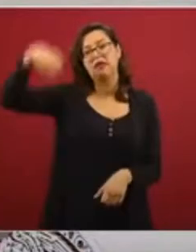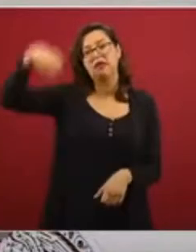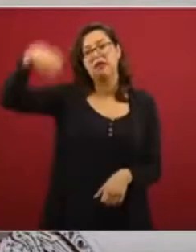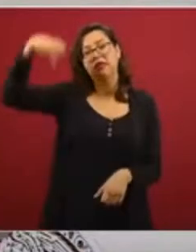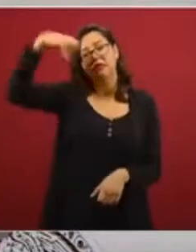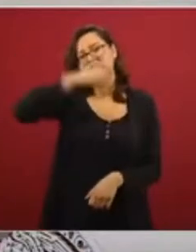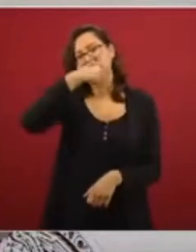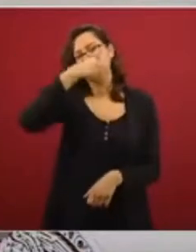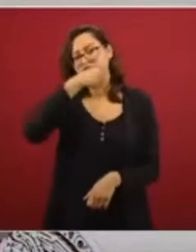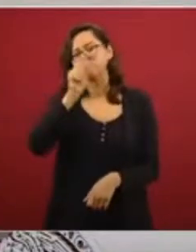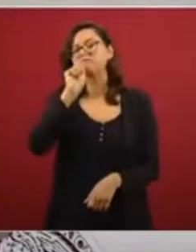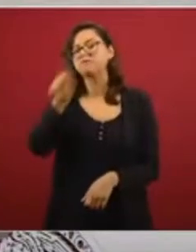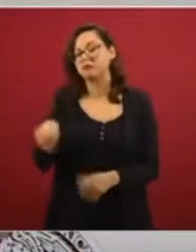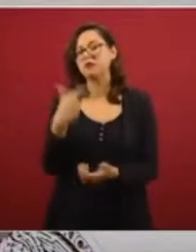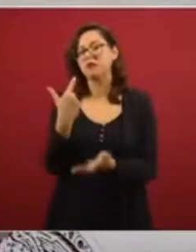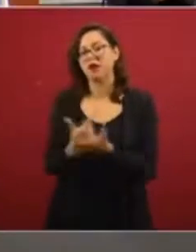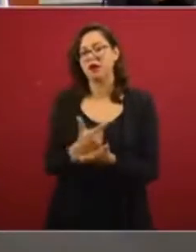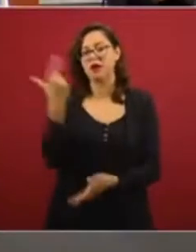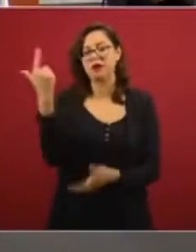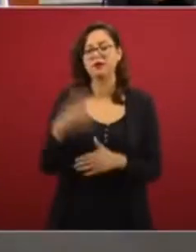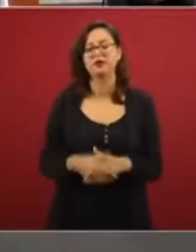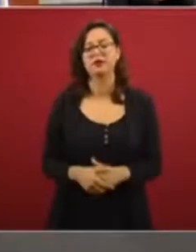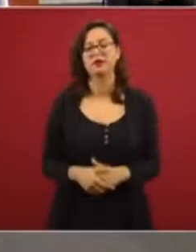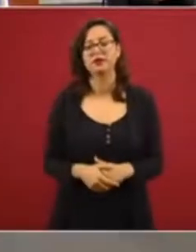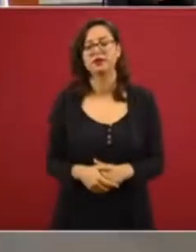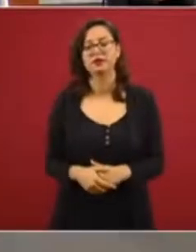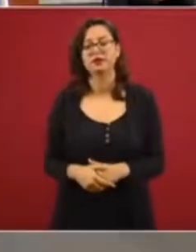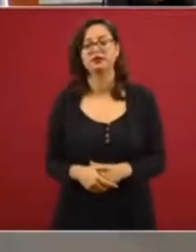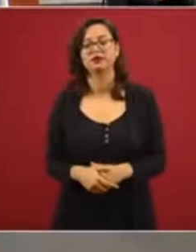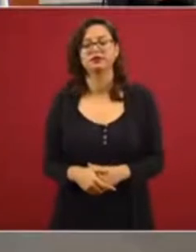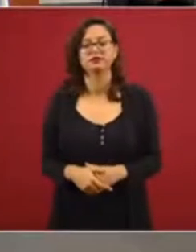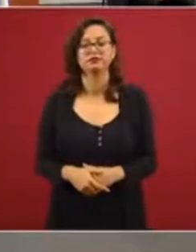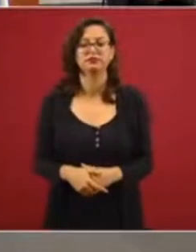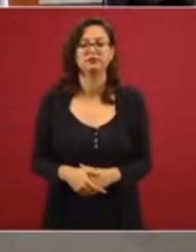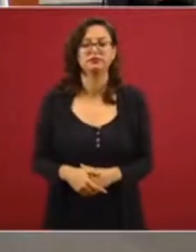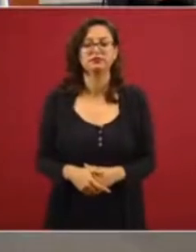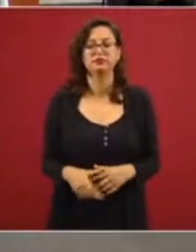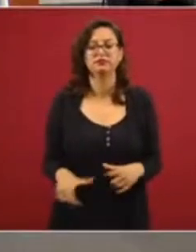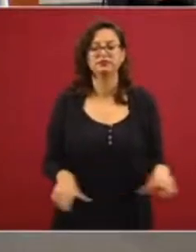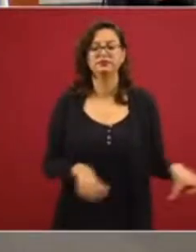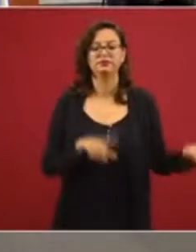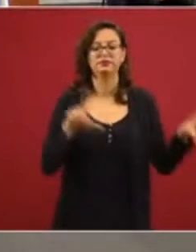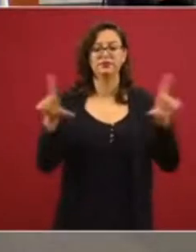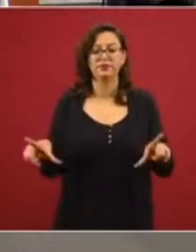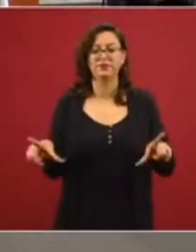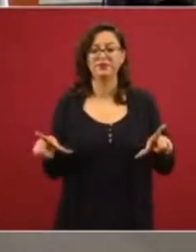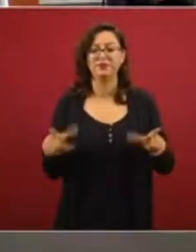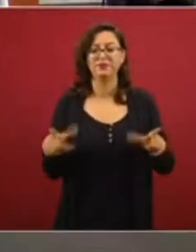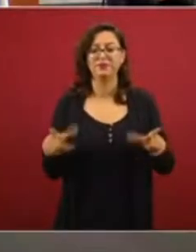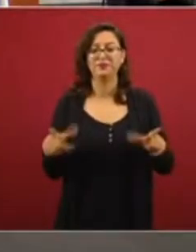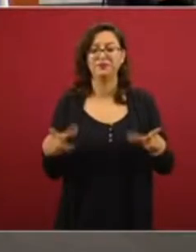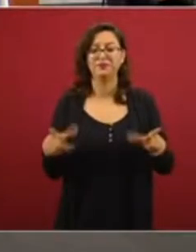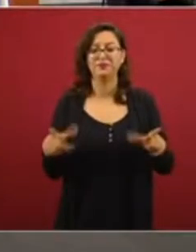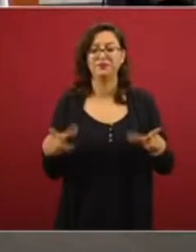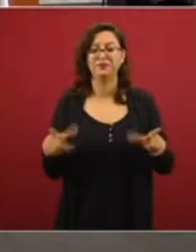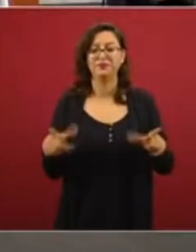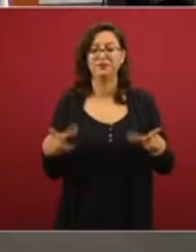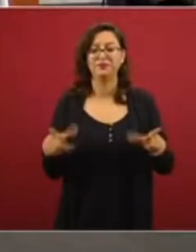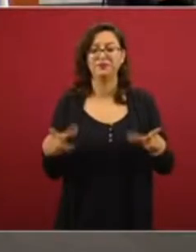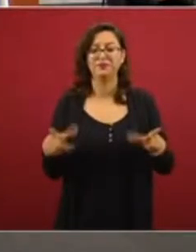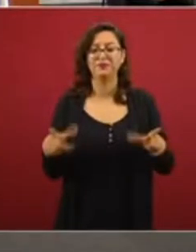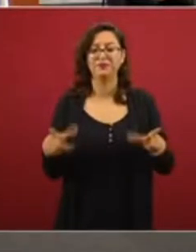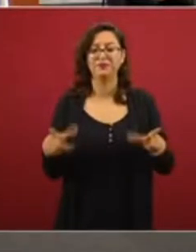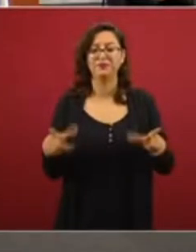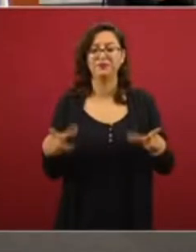risk. En la siguiente imagen lo que vemos es la ocupación hospitalaria que presentamos todos los días. And here on